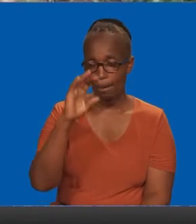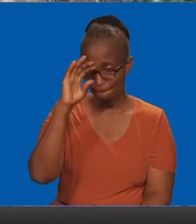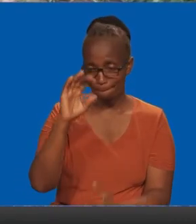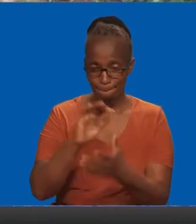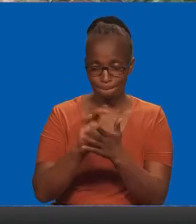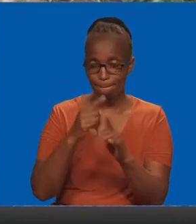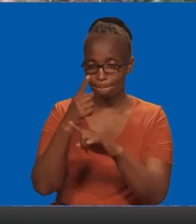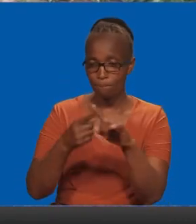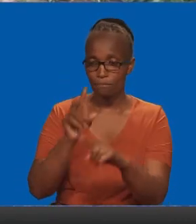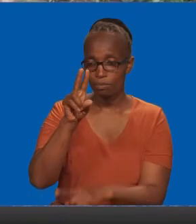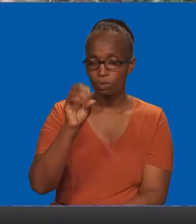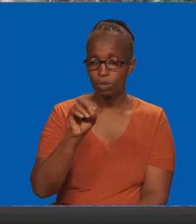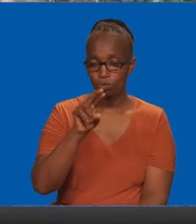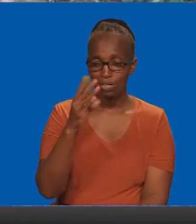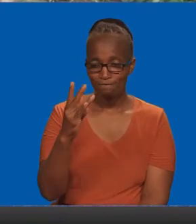improve